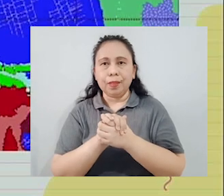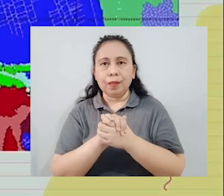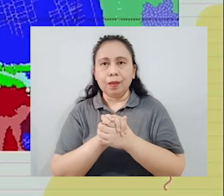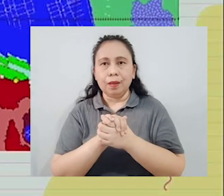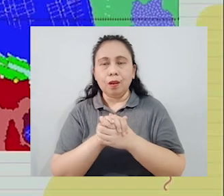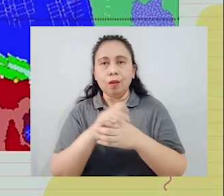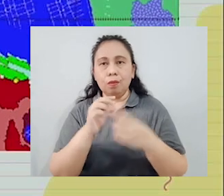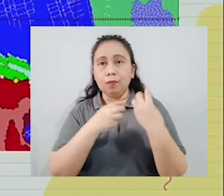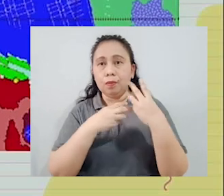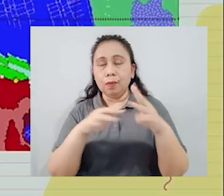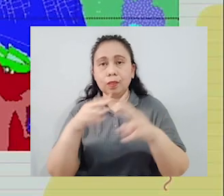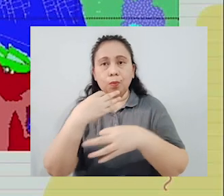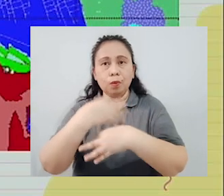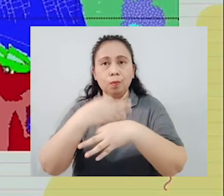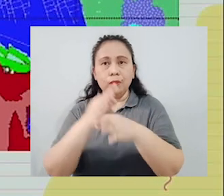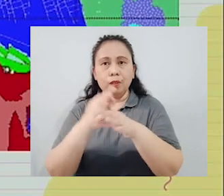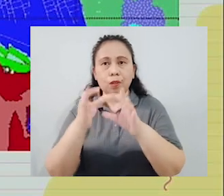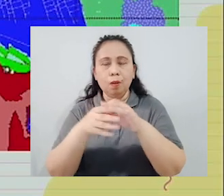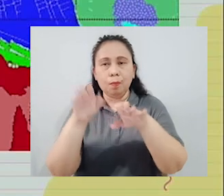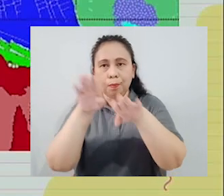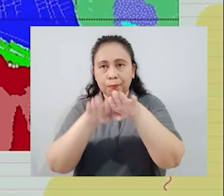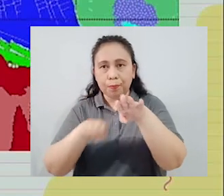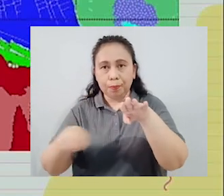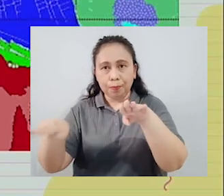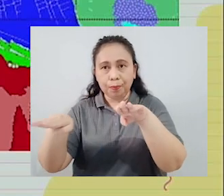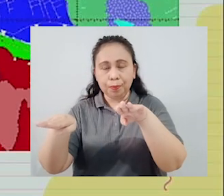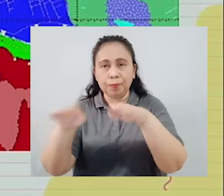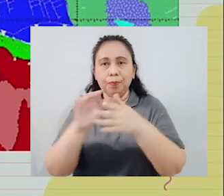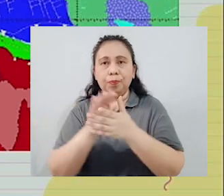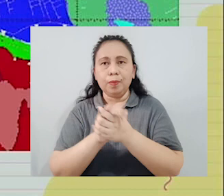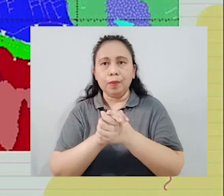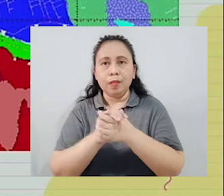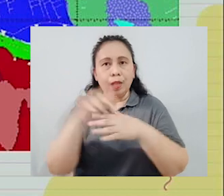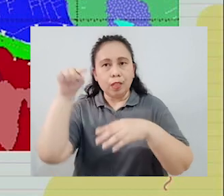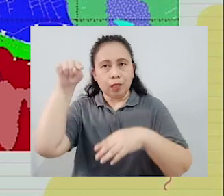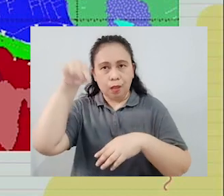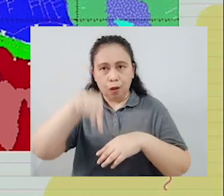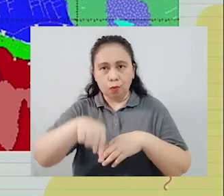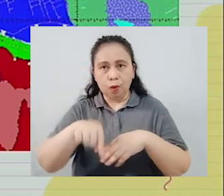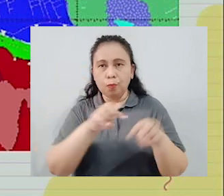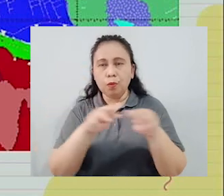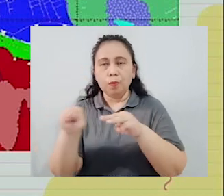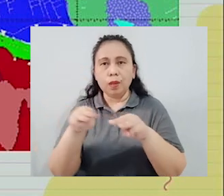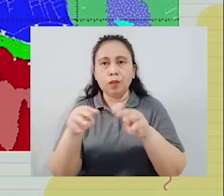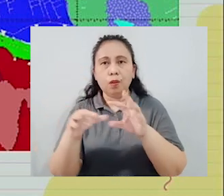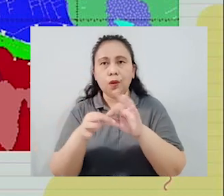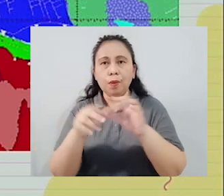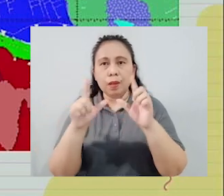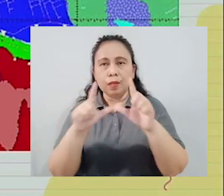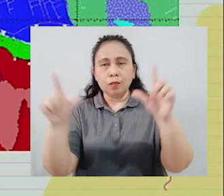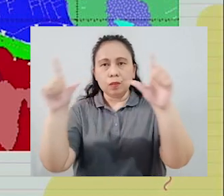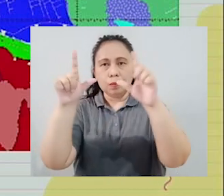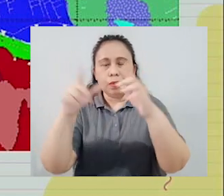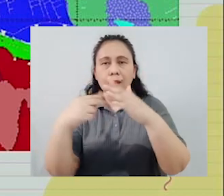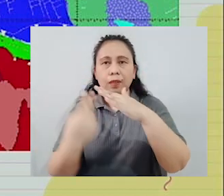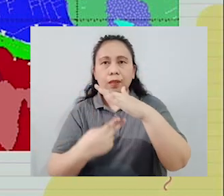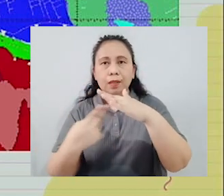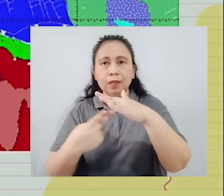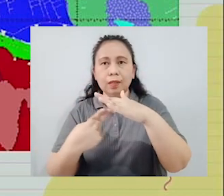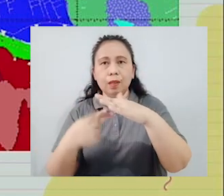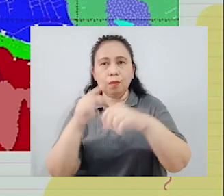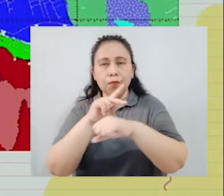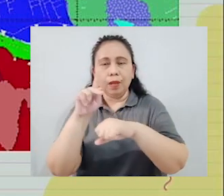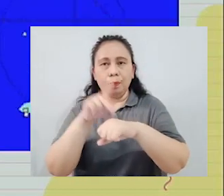Aside from the formation of the trenches and troughs, the downward movement of oceanic lithosphere underneath the Philippine